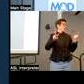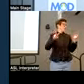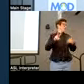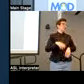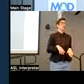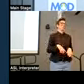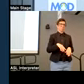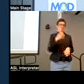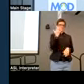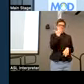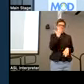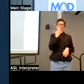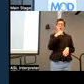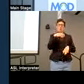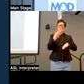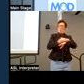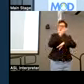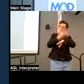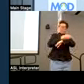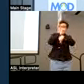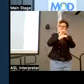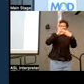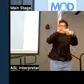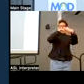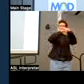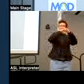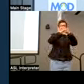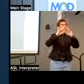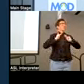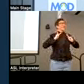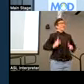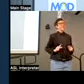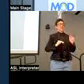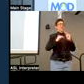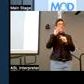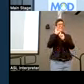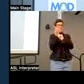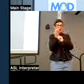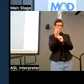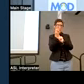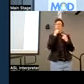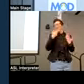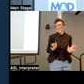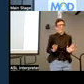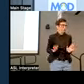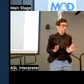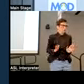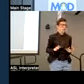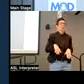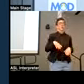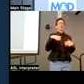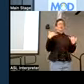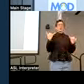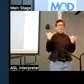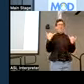we've done a lot of work in the area of access and physical built environment. We have a lot more to go. But at this point in